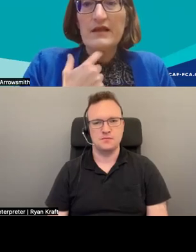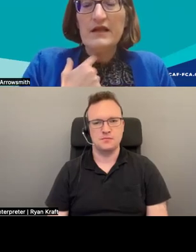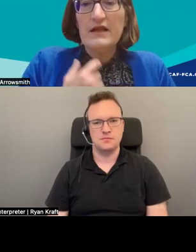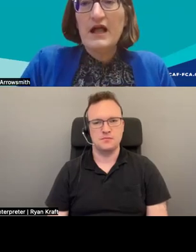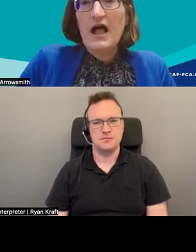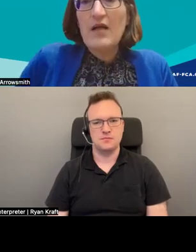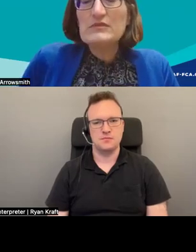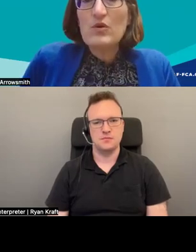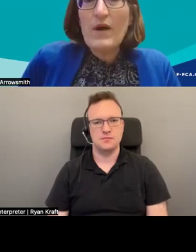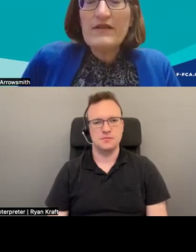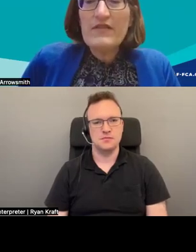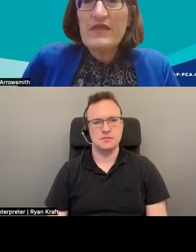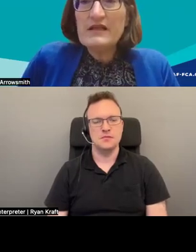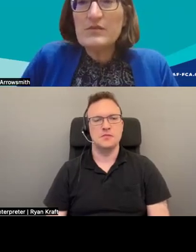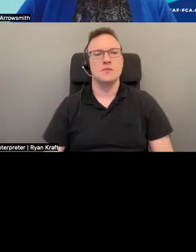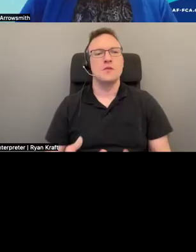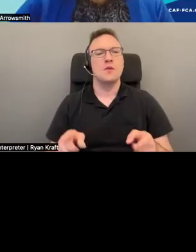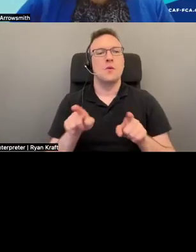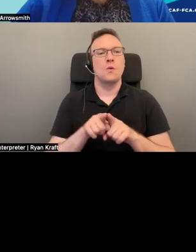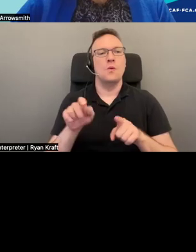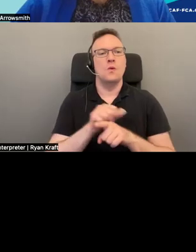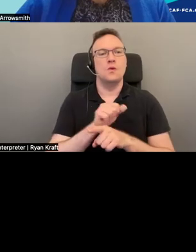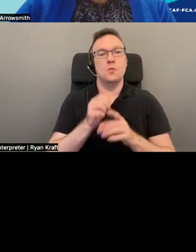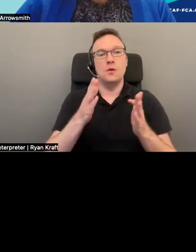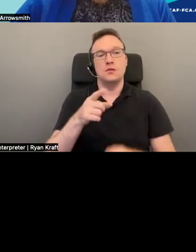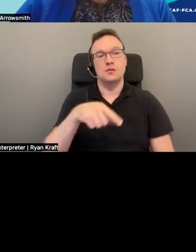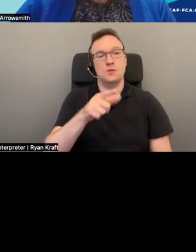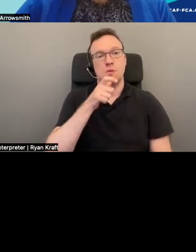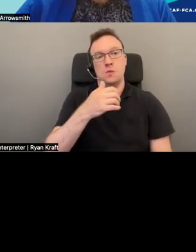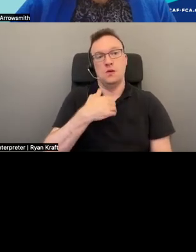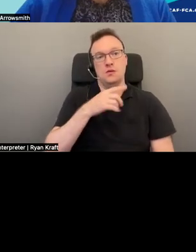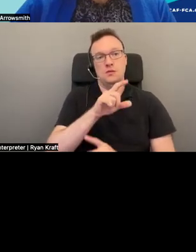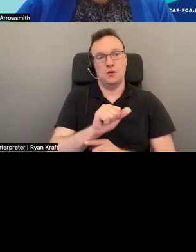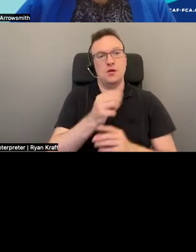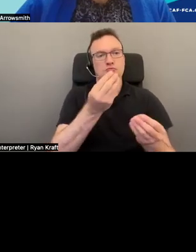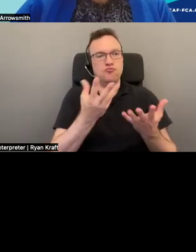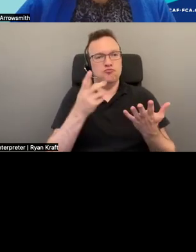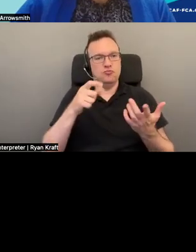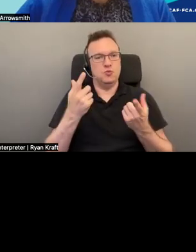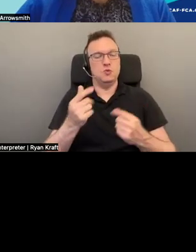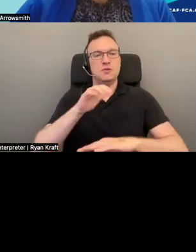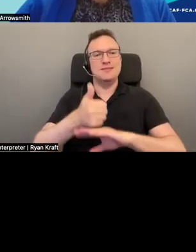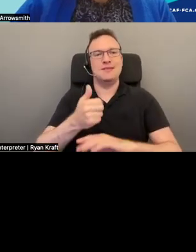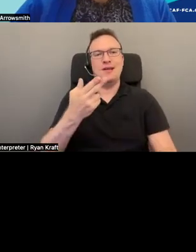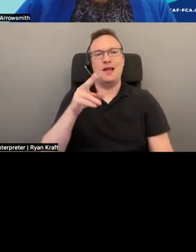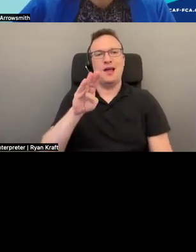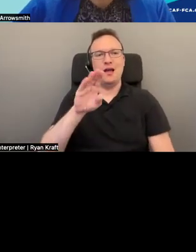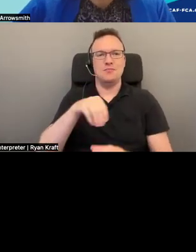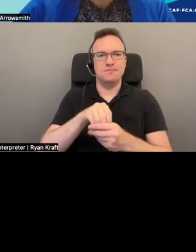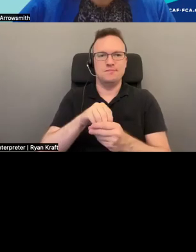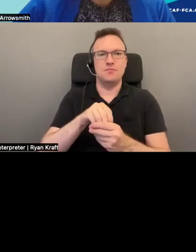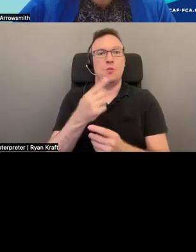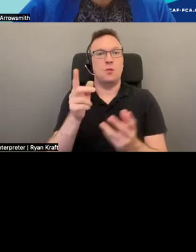So one of the things Apprentices with Disabilities said we should do was create a centralized hub for all the key